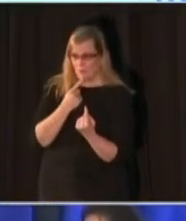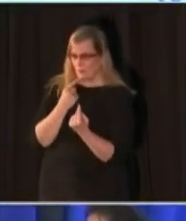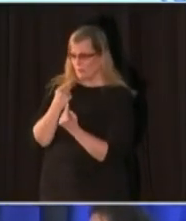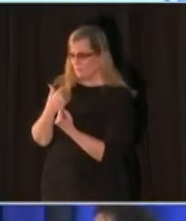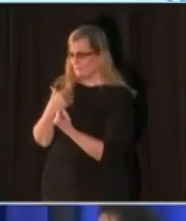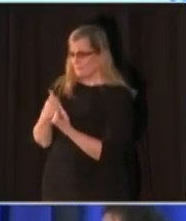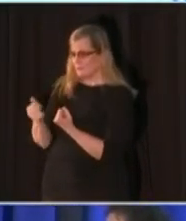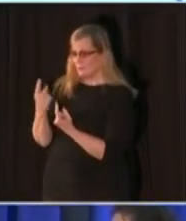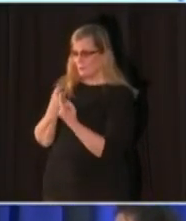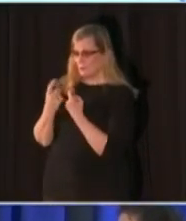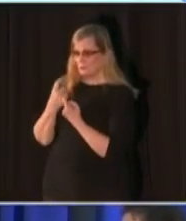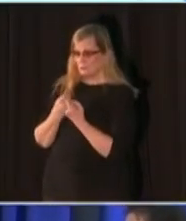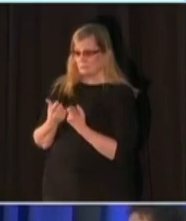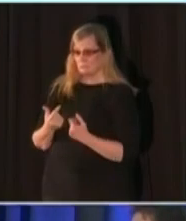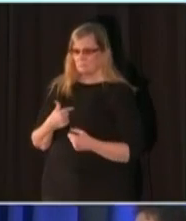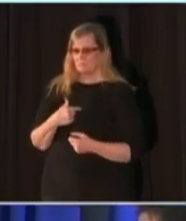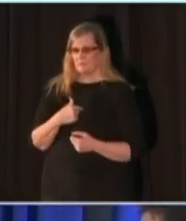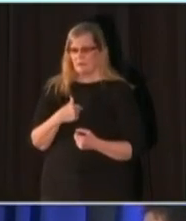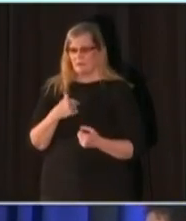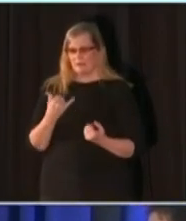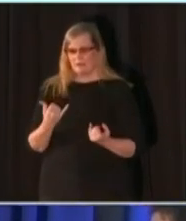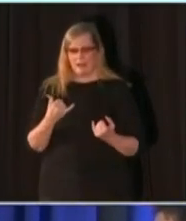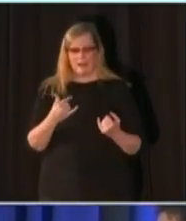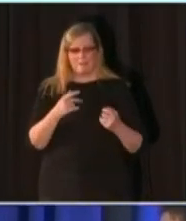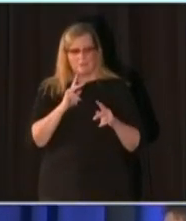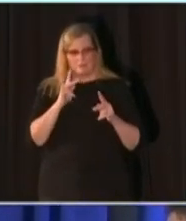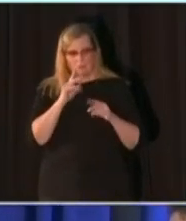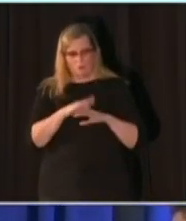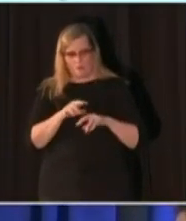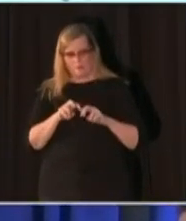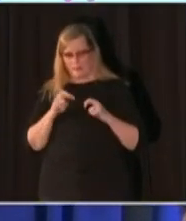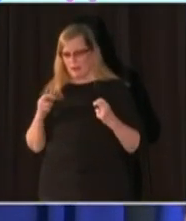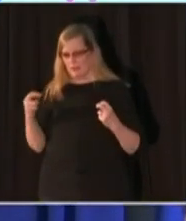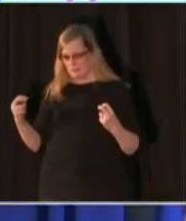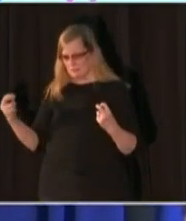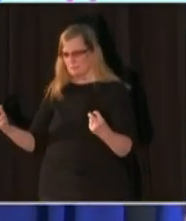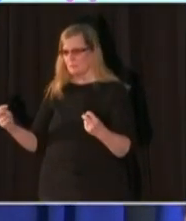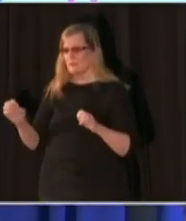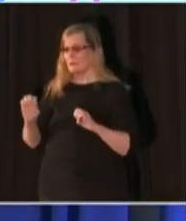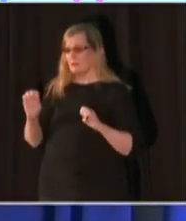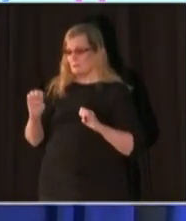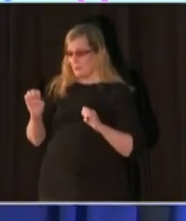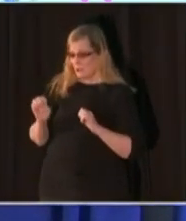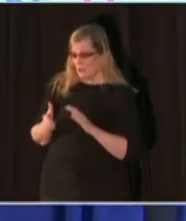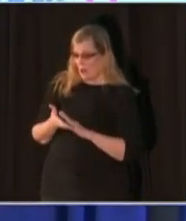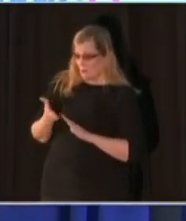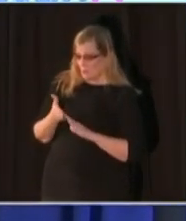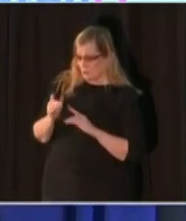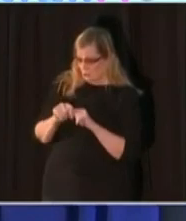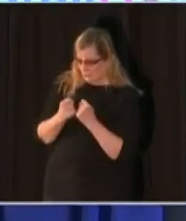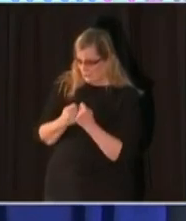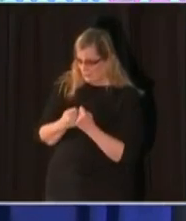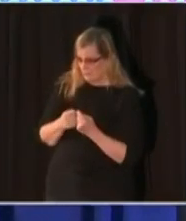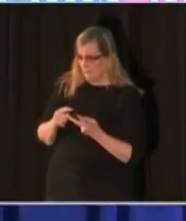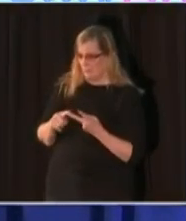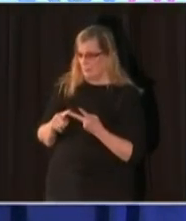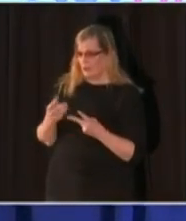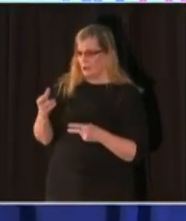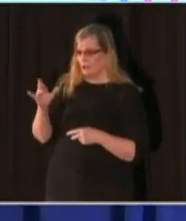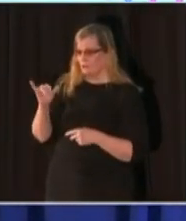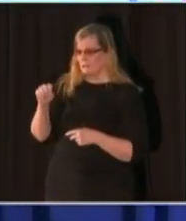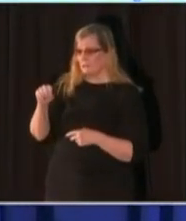I am joined by members of my emergency operations team, Chris Rodriguez, who is our incident commander, as well